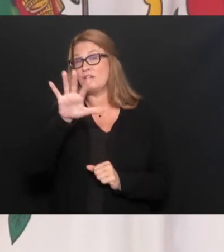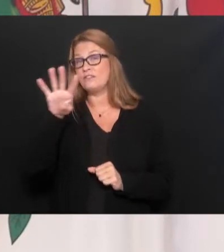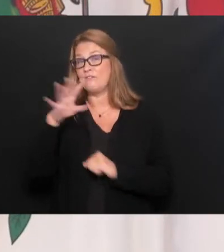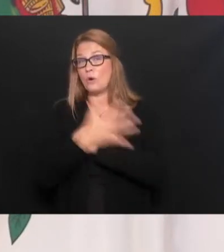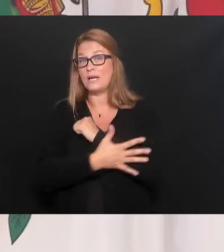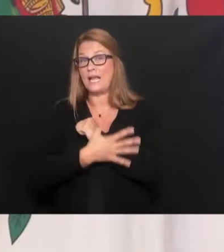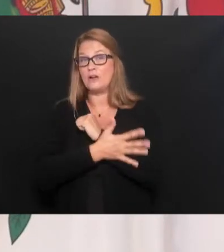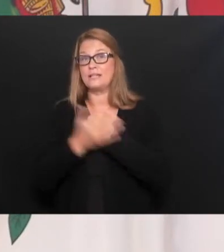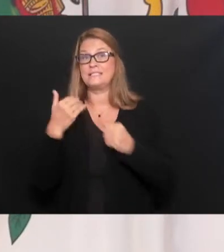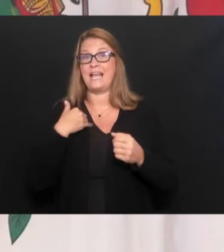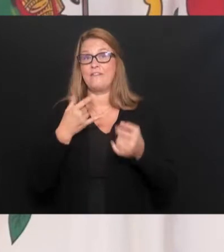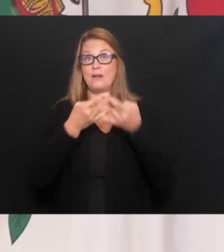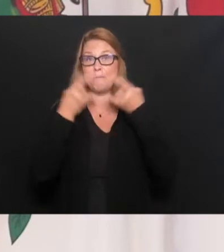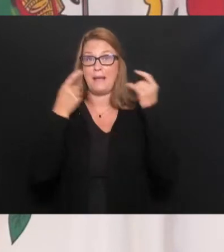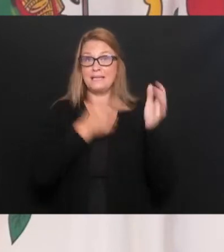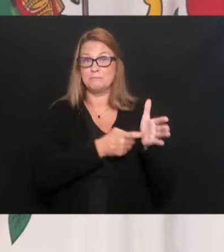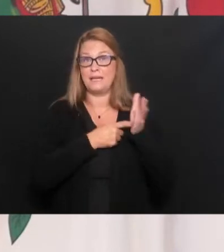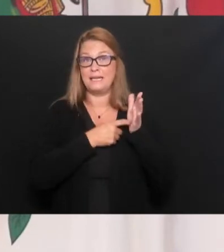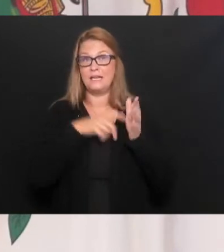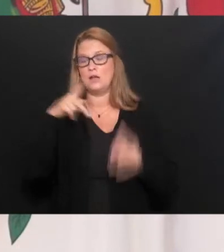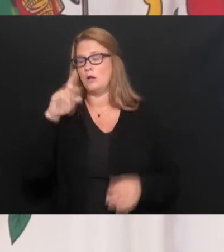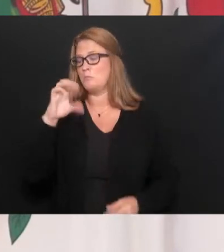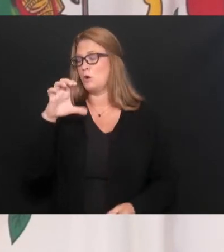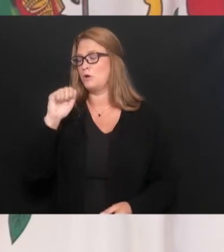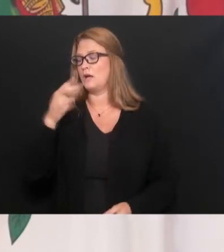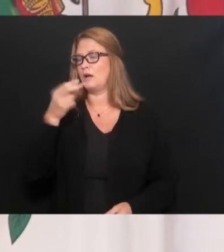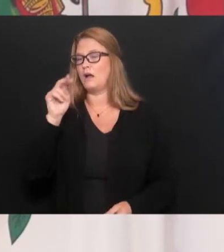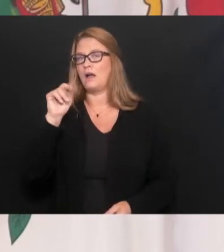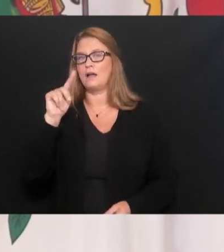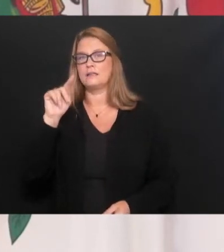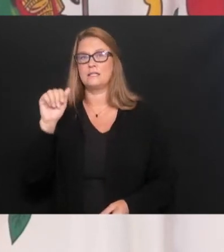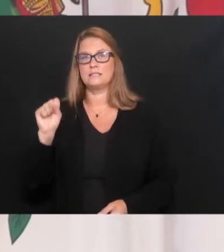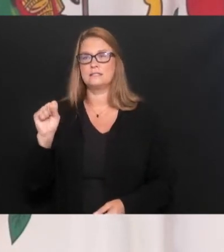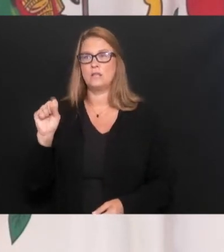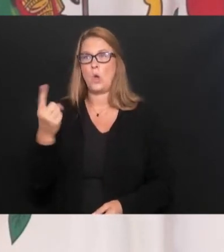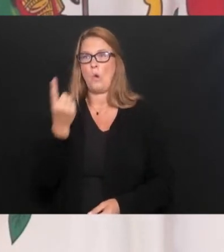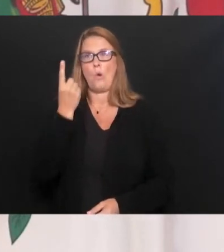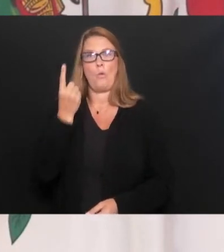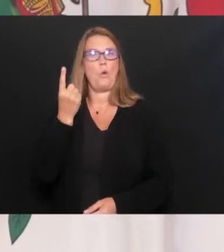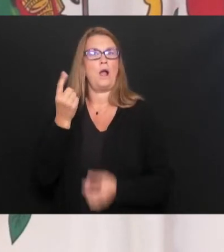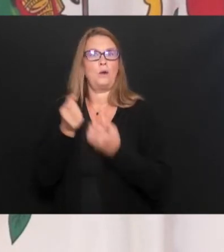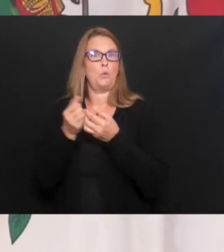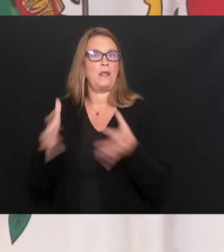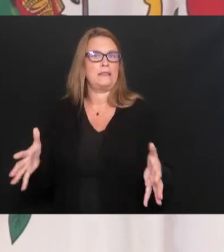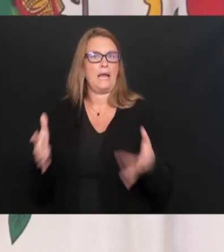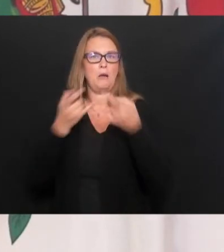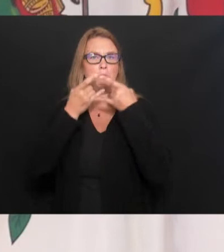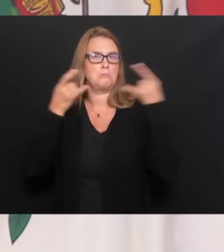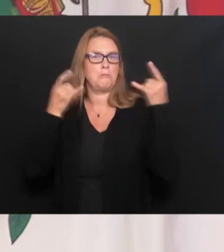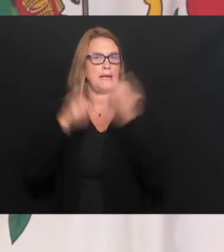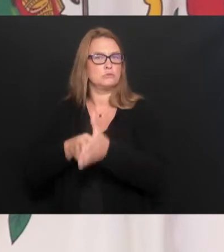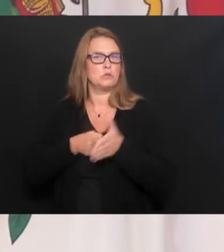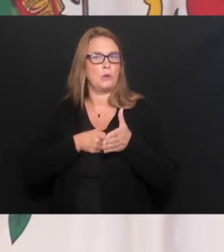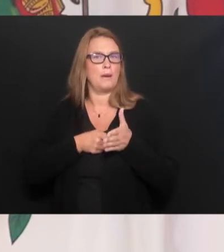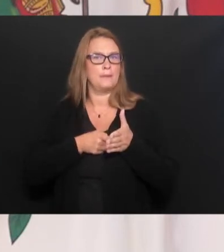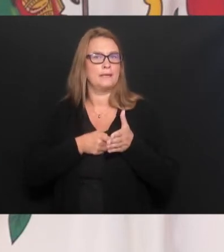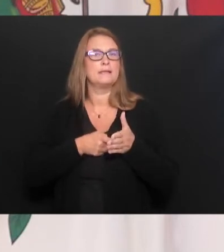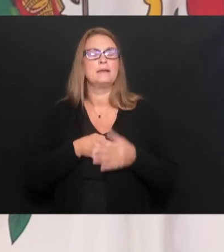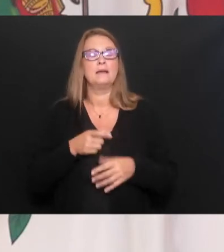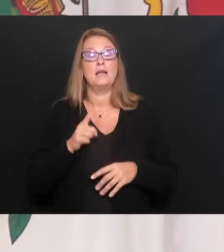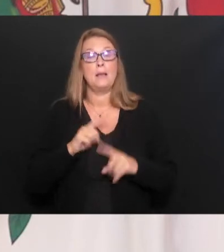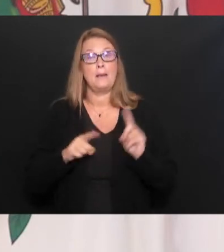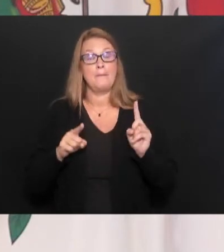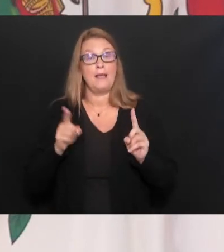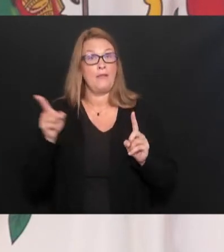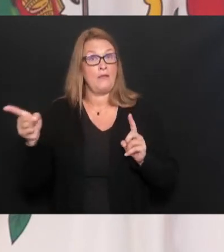that have the mask mandate. Pocahontas is still not the one that's outstanding there. But again, they have